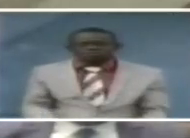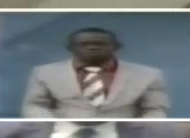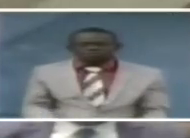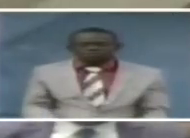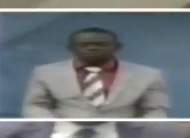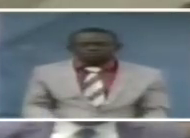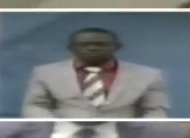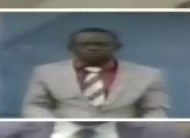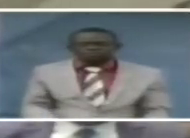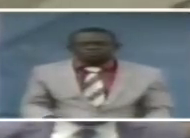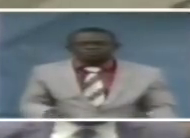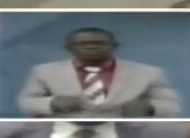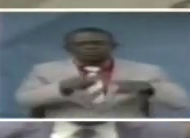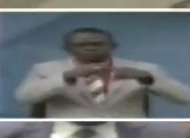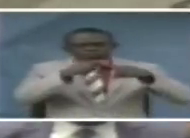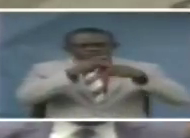Sir,